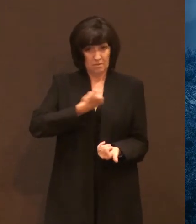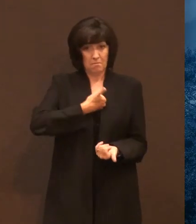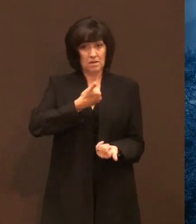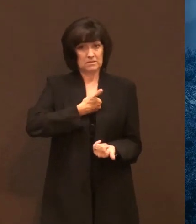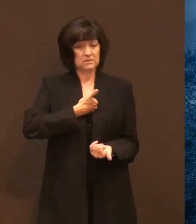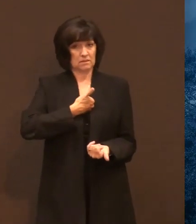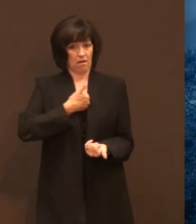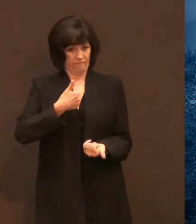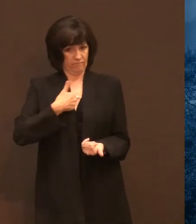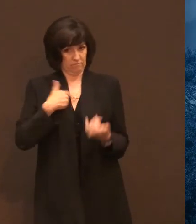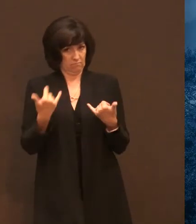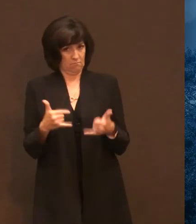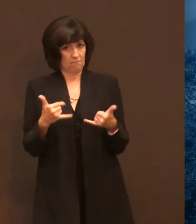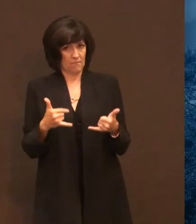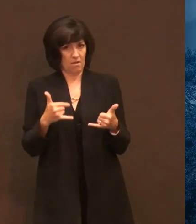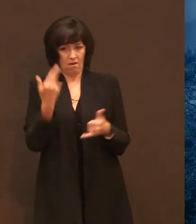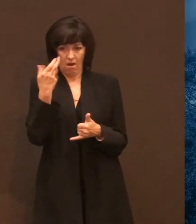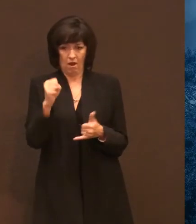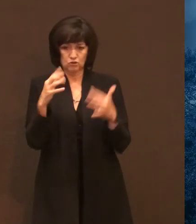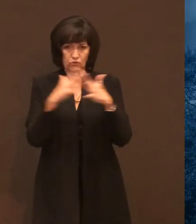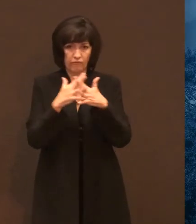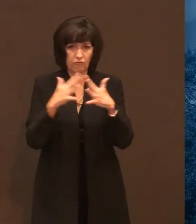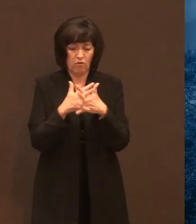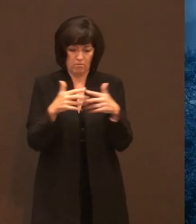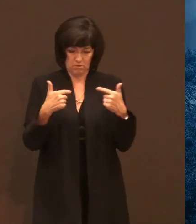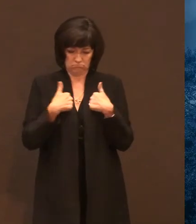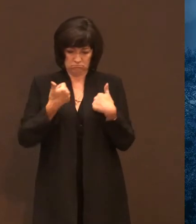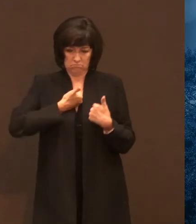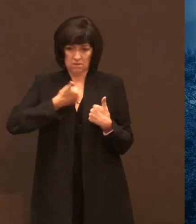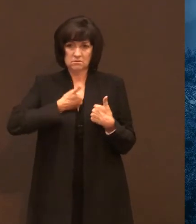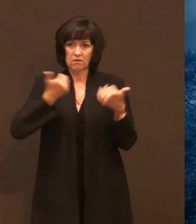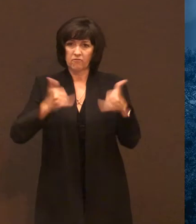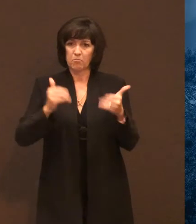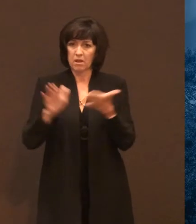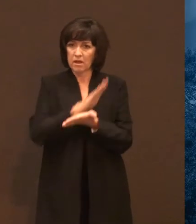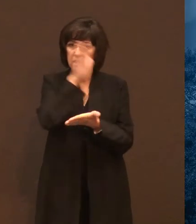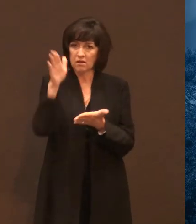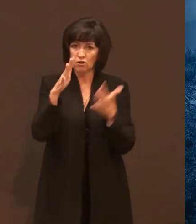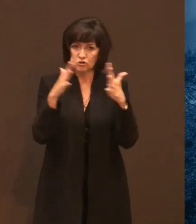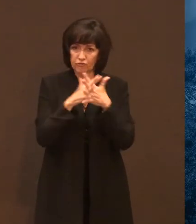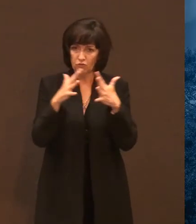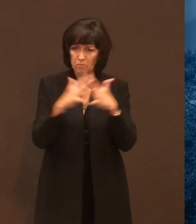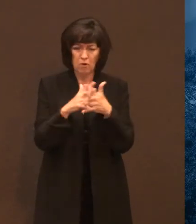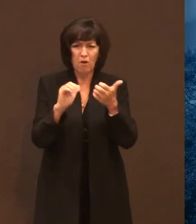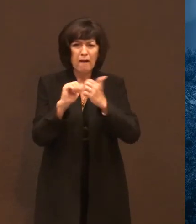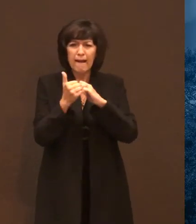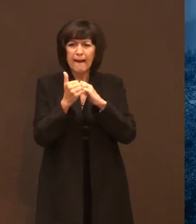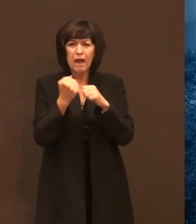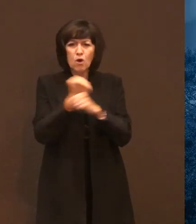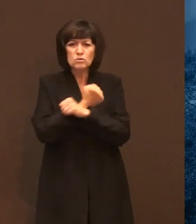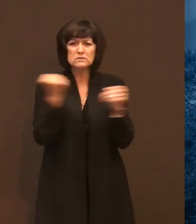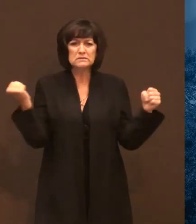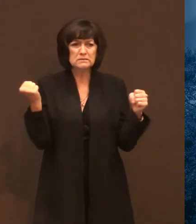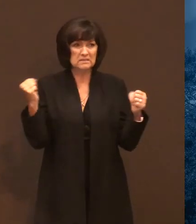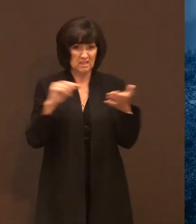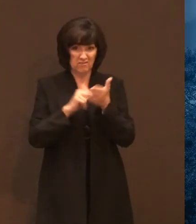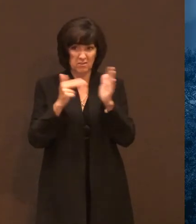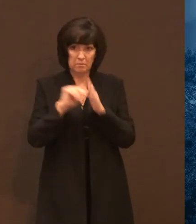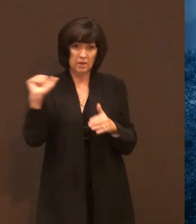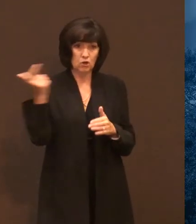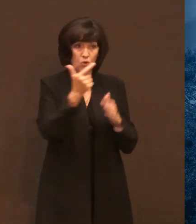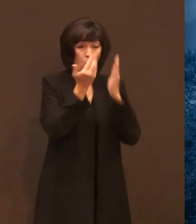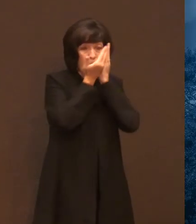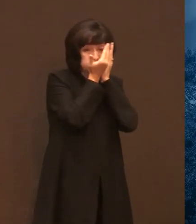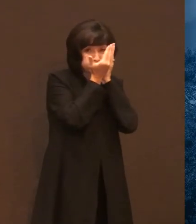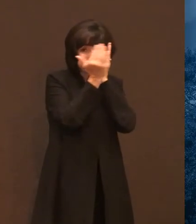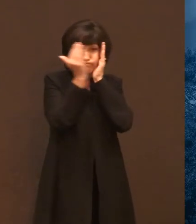college football, I just don't see how you can do that in a safe way unless you put everybody with shields on and lots of other